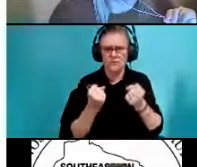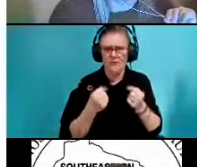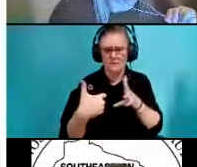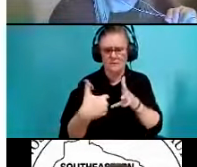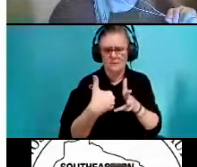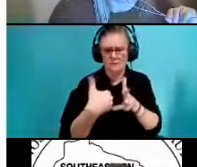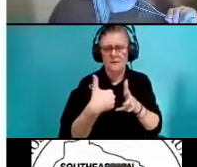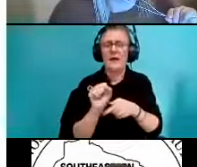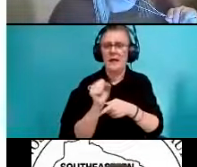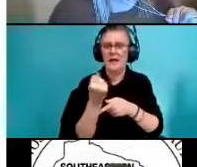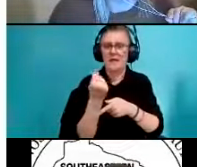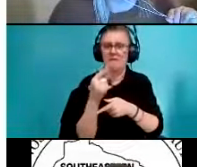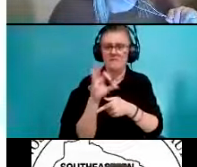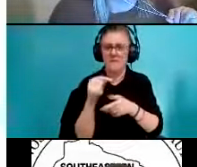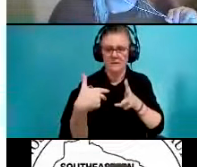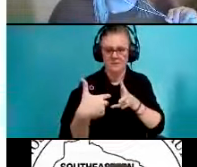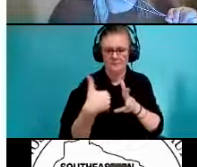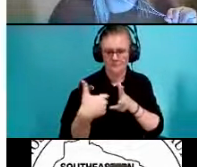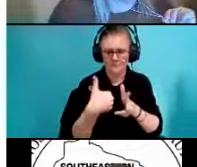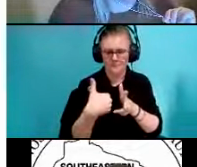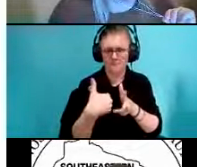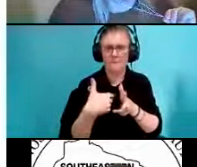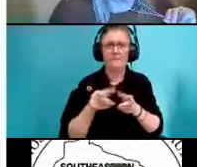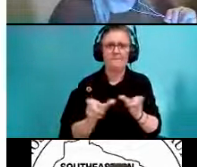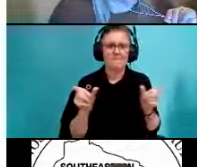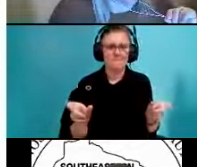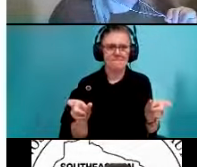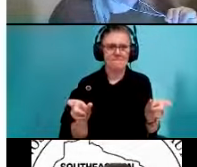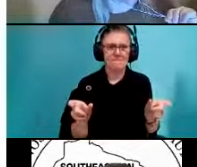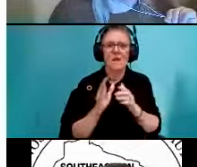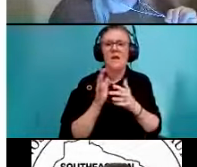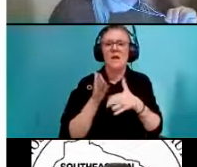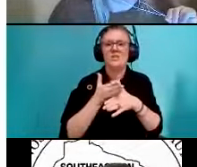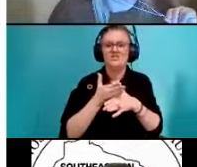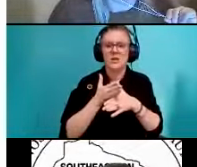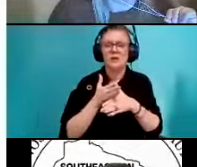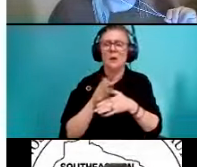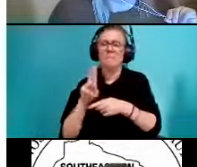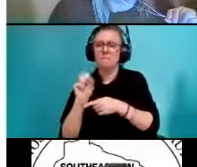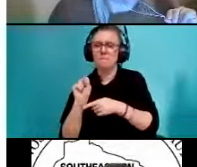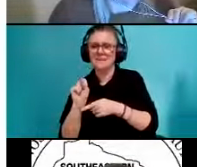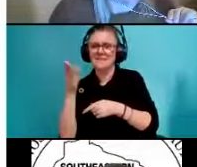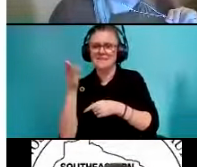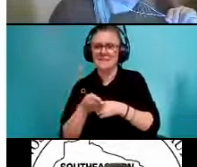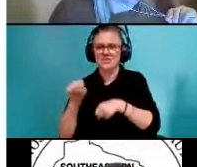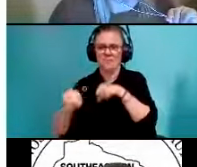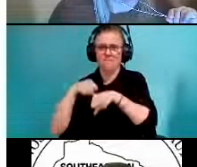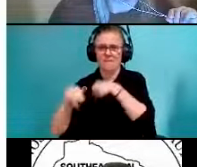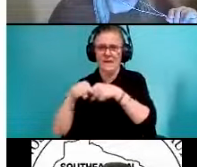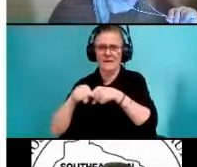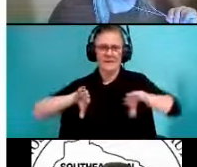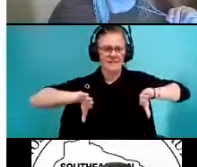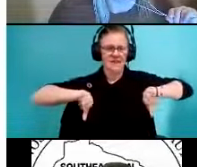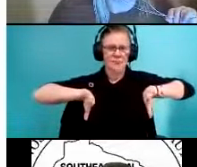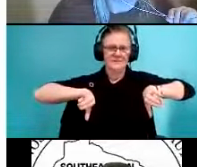feet, and then have a shared bus bike lane, in this case on the